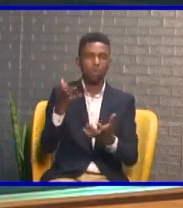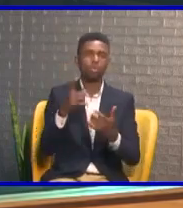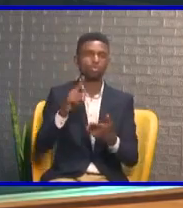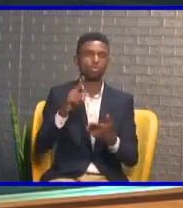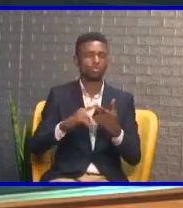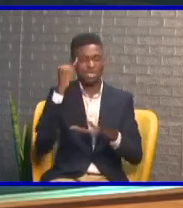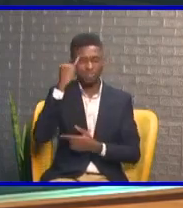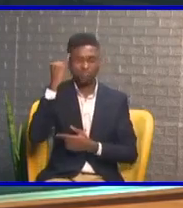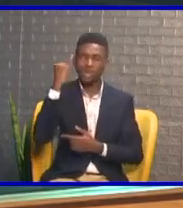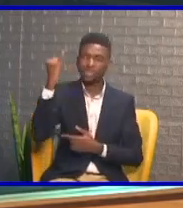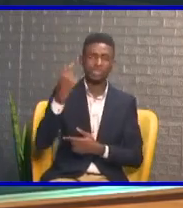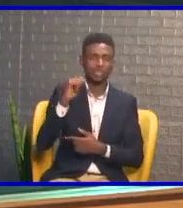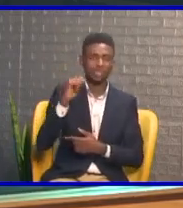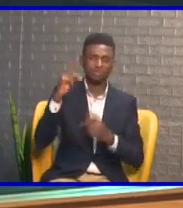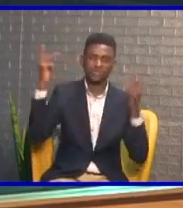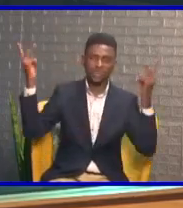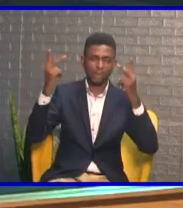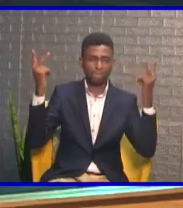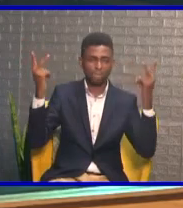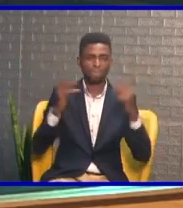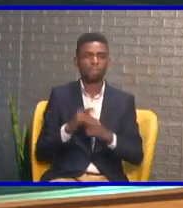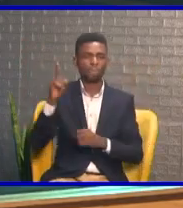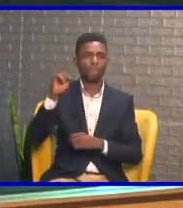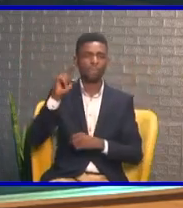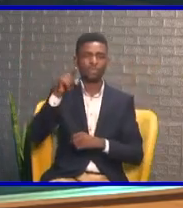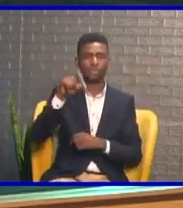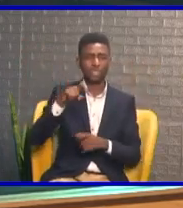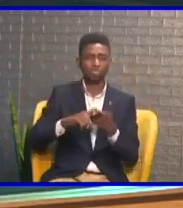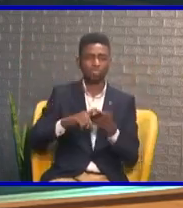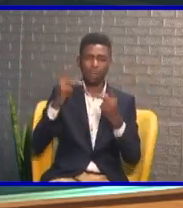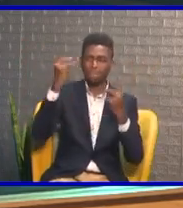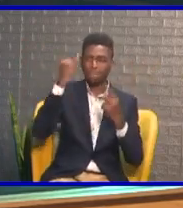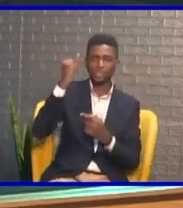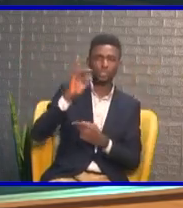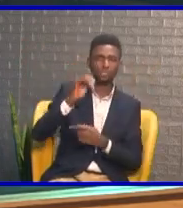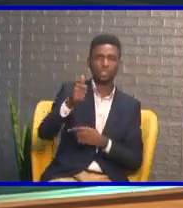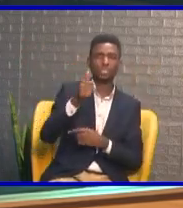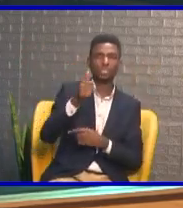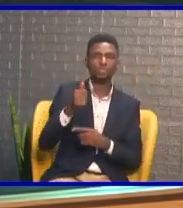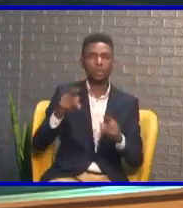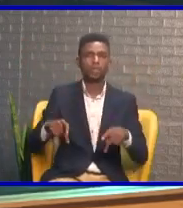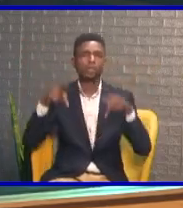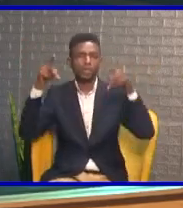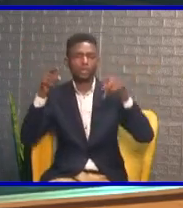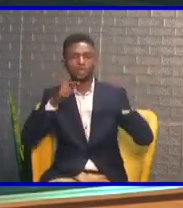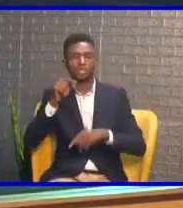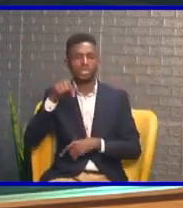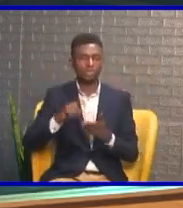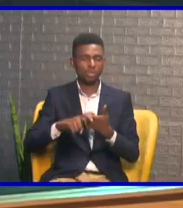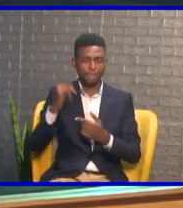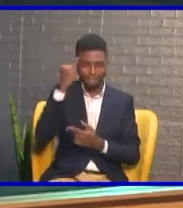victory. You have to imagine it. You have to imagine yourself promoted. You have to imagine how this year will end up. Say amen,